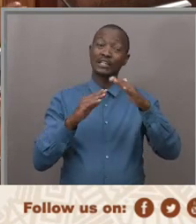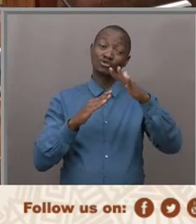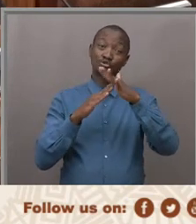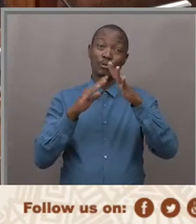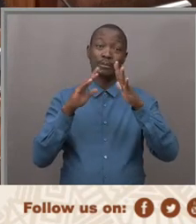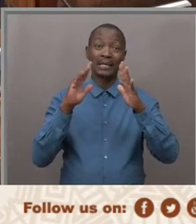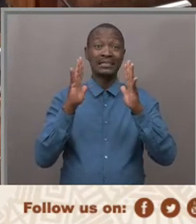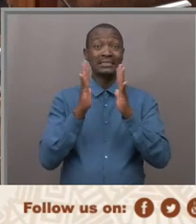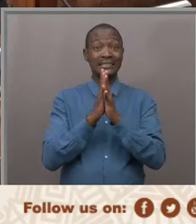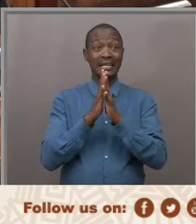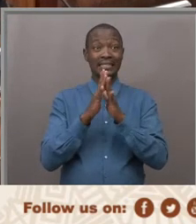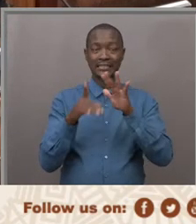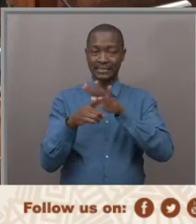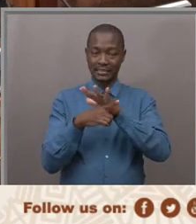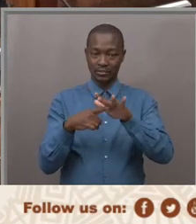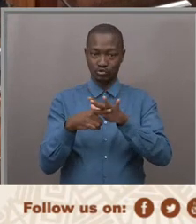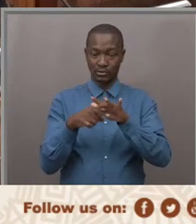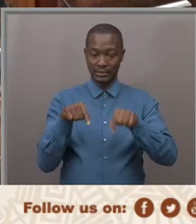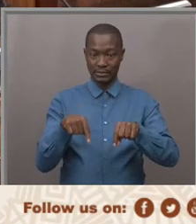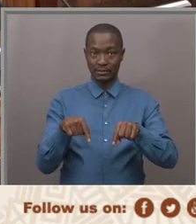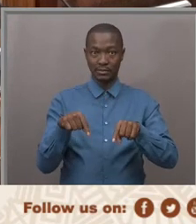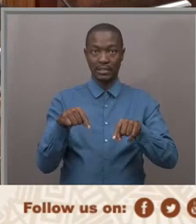country.